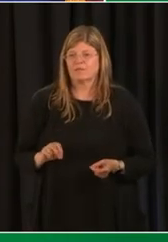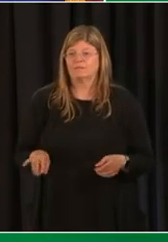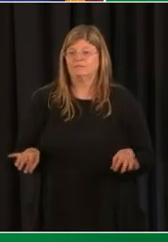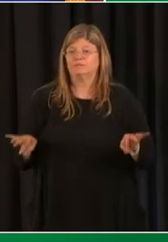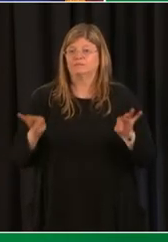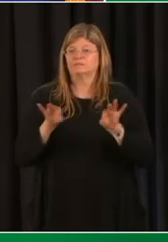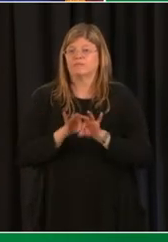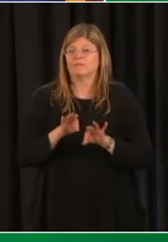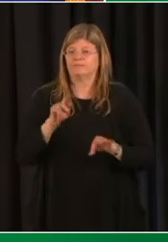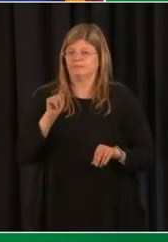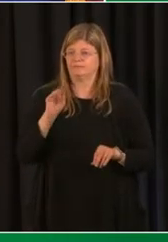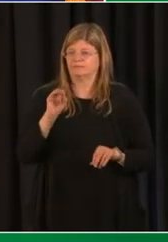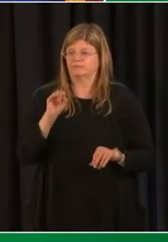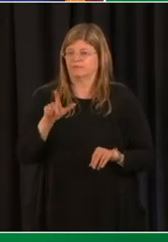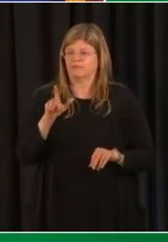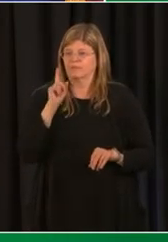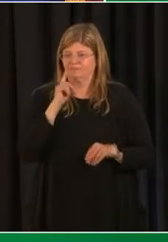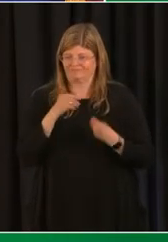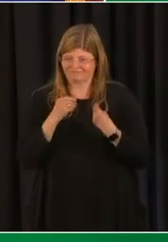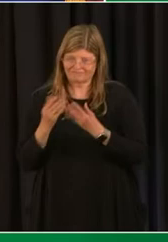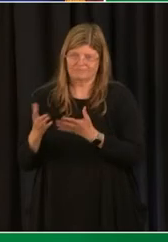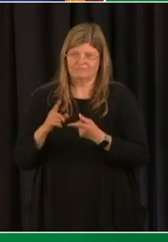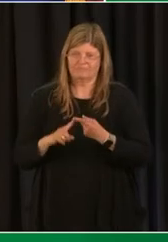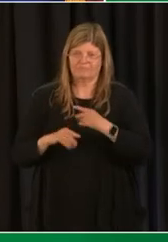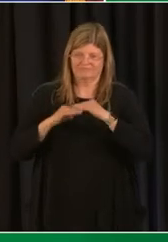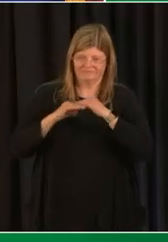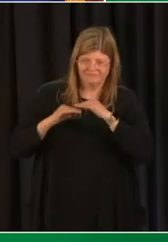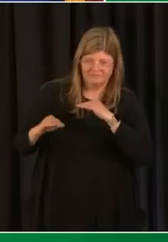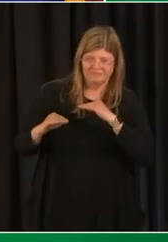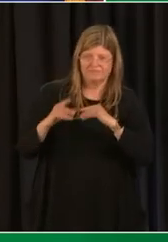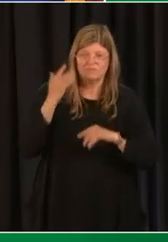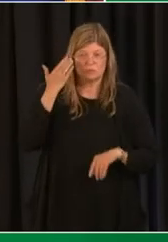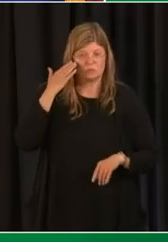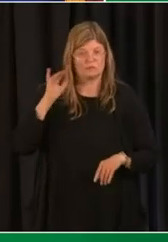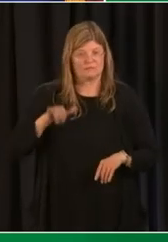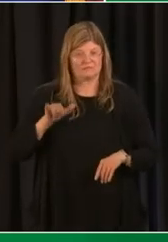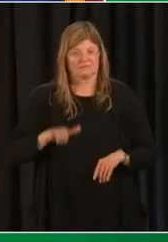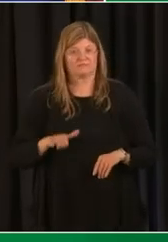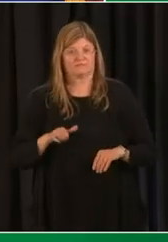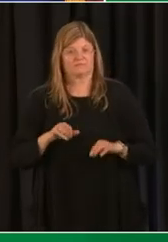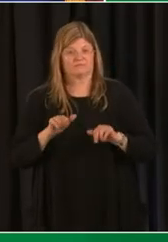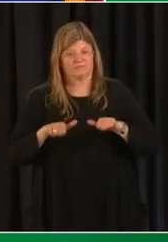important tool to give our residents stability. But we also know that with